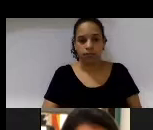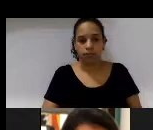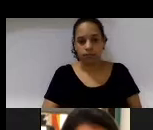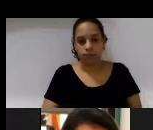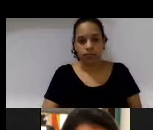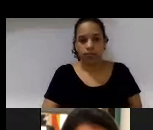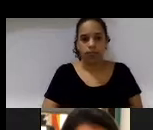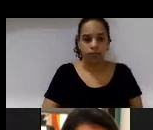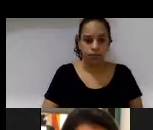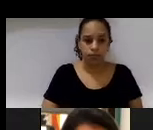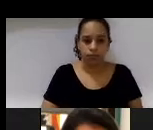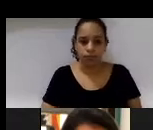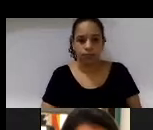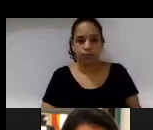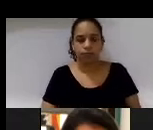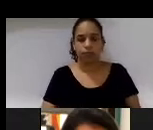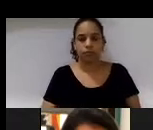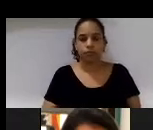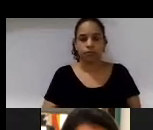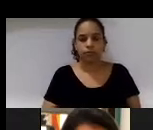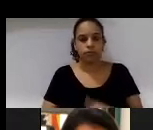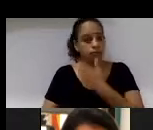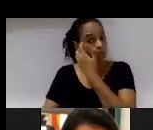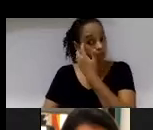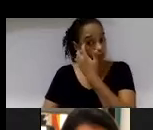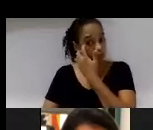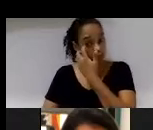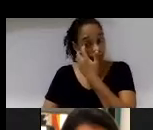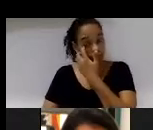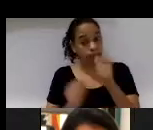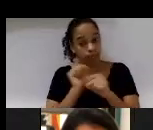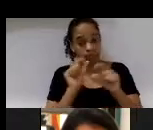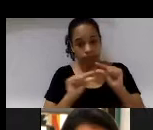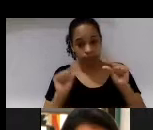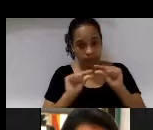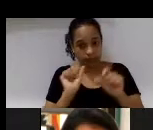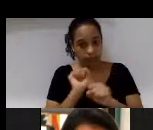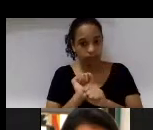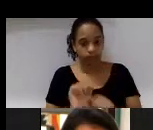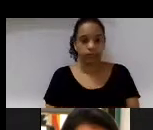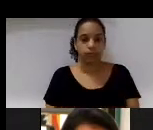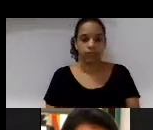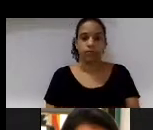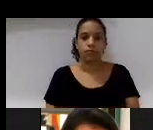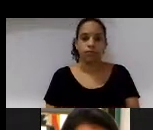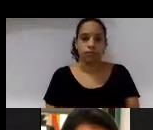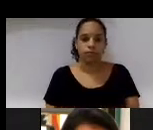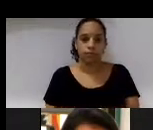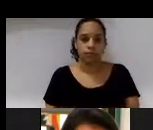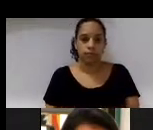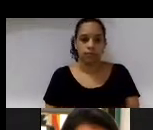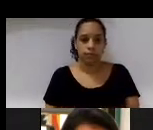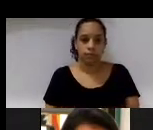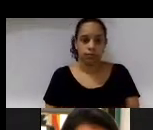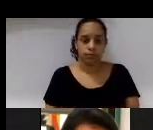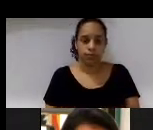development before intelligent speech arises as a unity of sound and meaning. If you